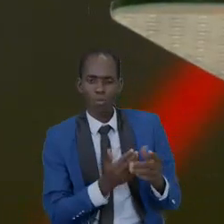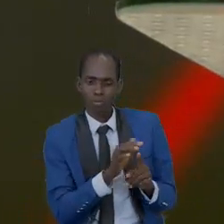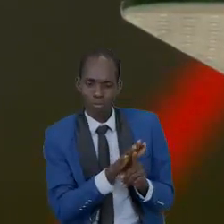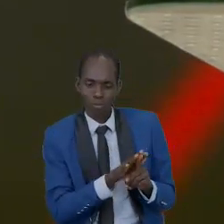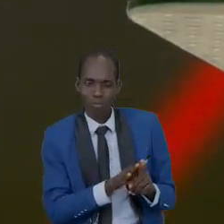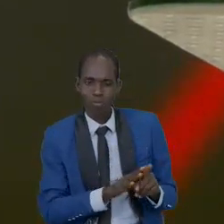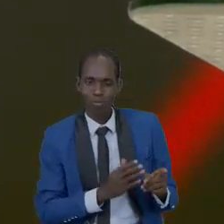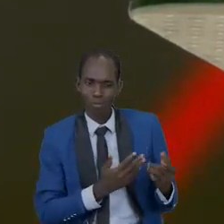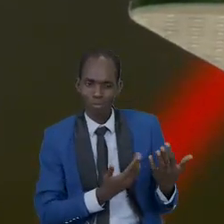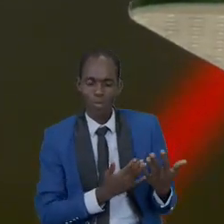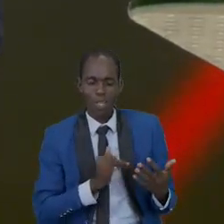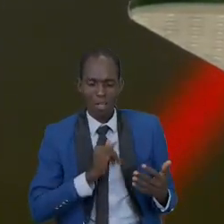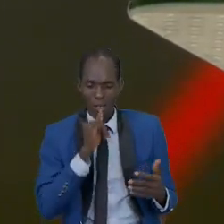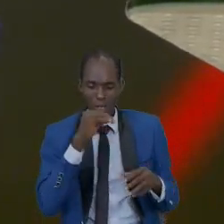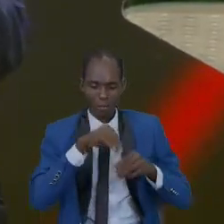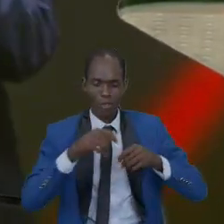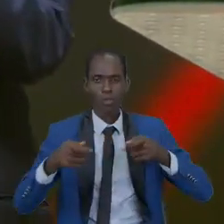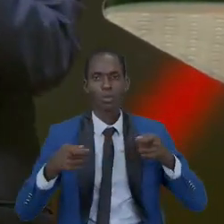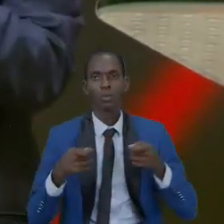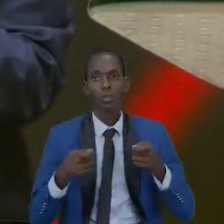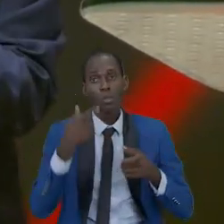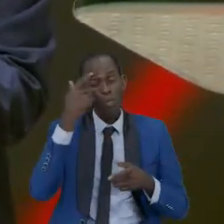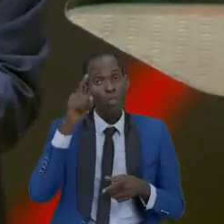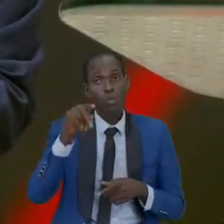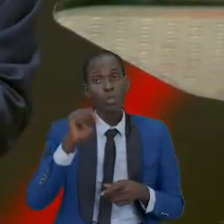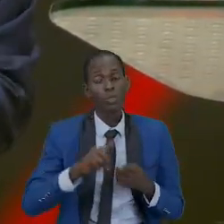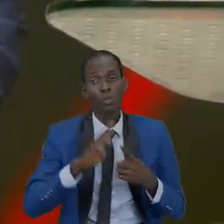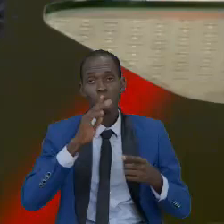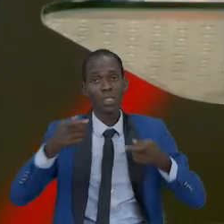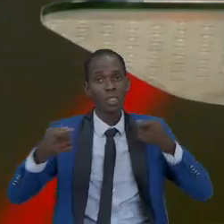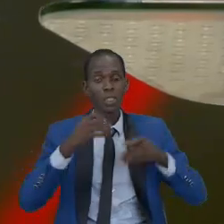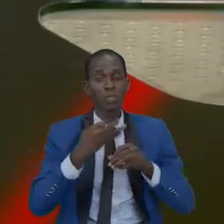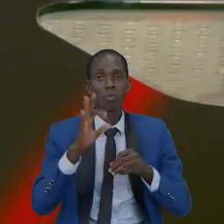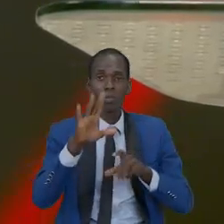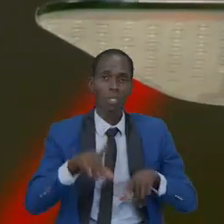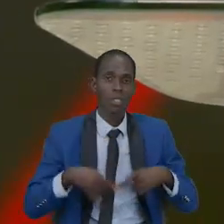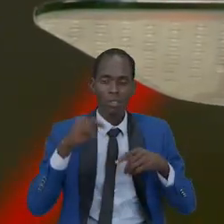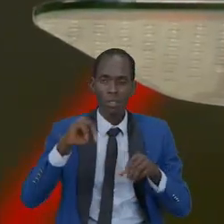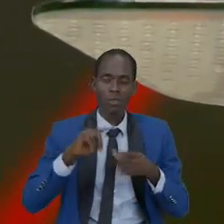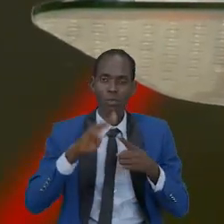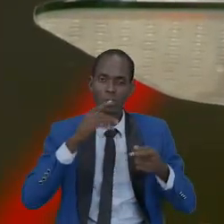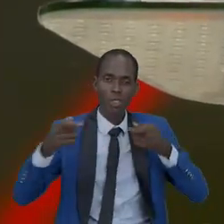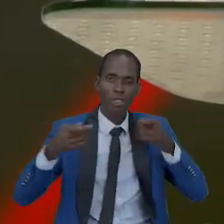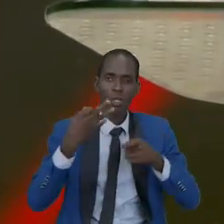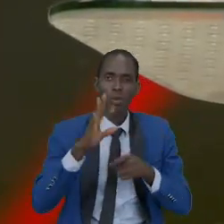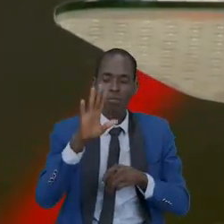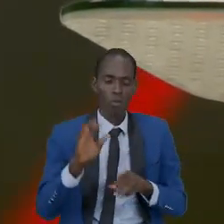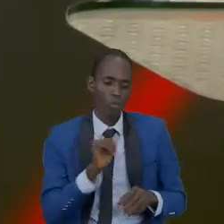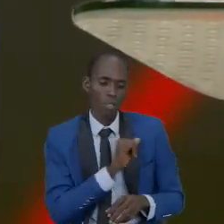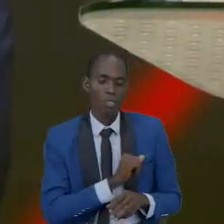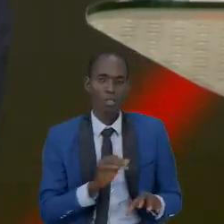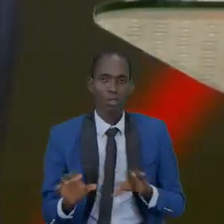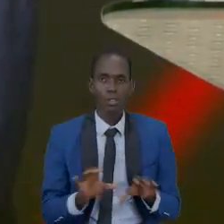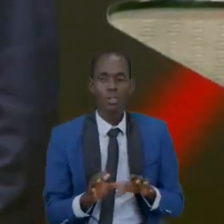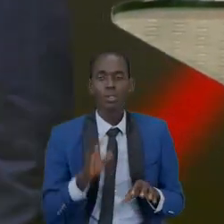down. I'm in charge. Because you have to be in charge of your life. You have to be in charge of your action. You have to be in charge of